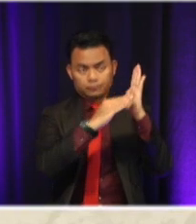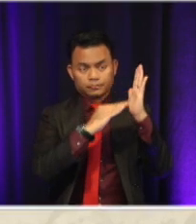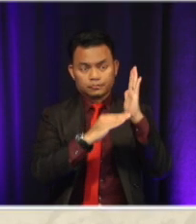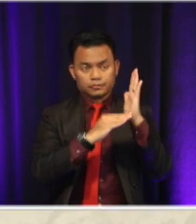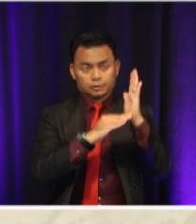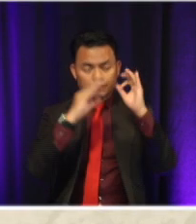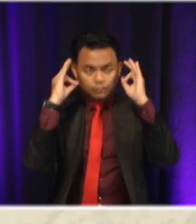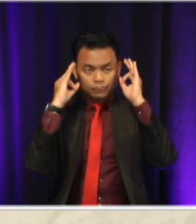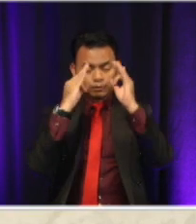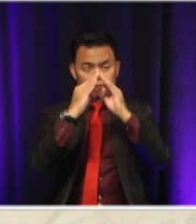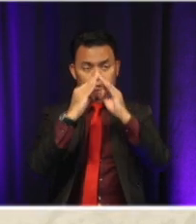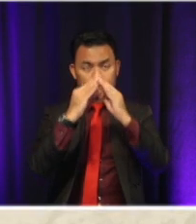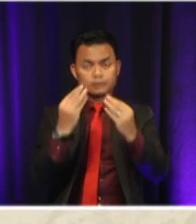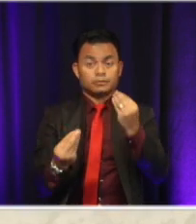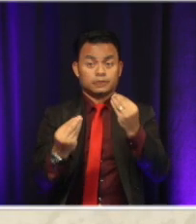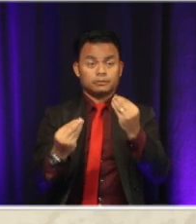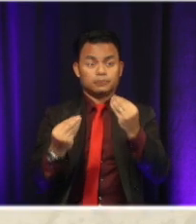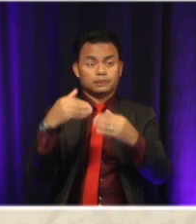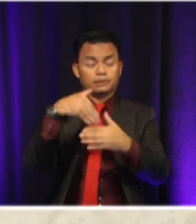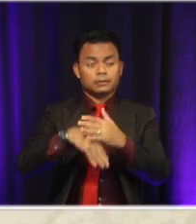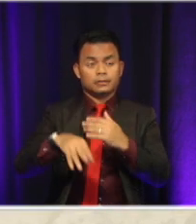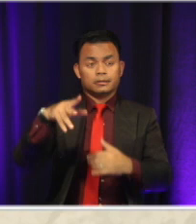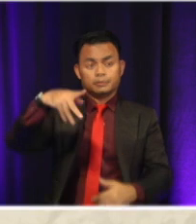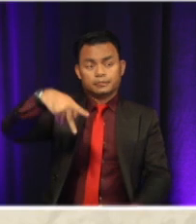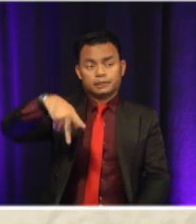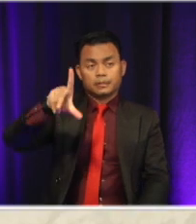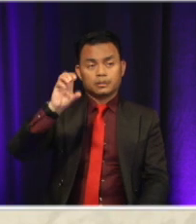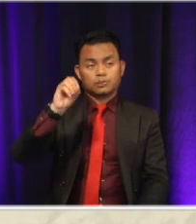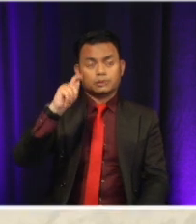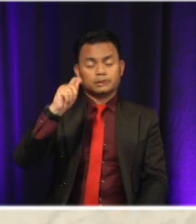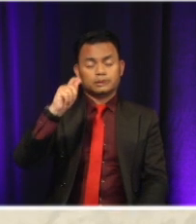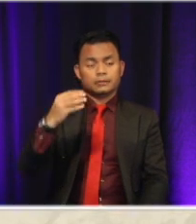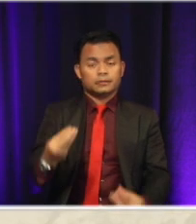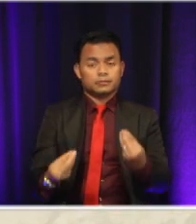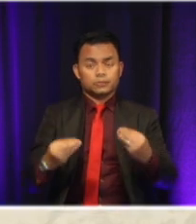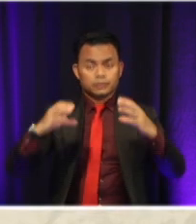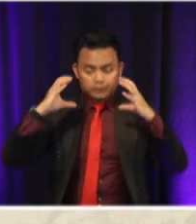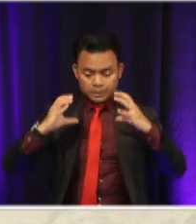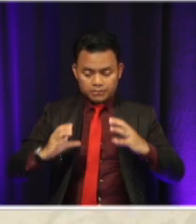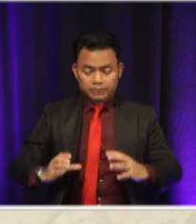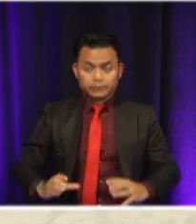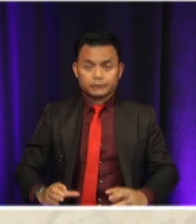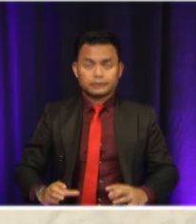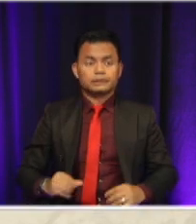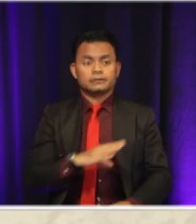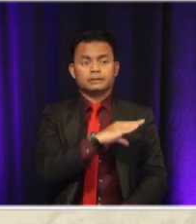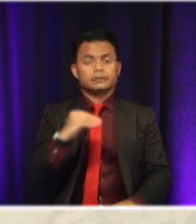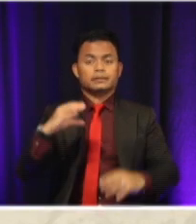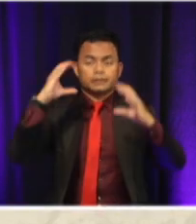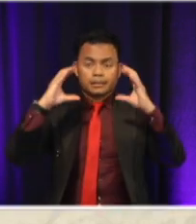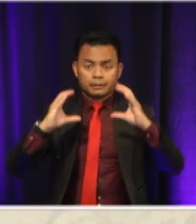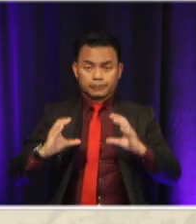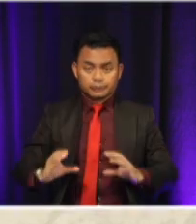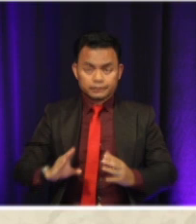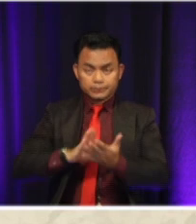plot, what's happened in the text, all right? Characterization or character development. Who said what to who? How